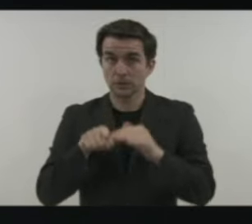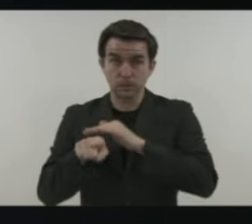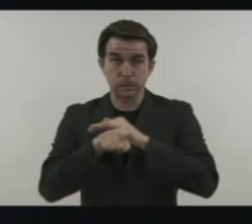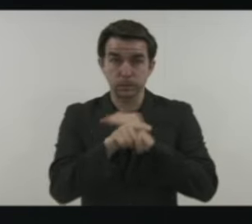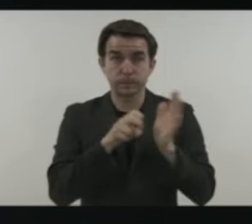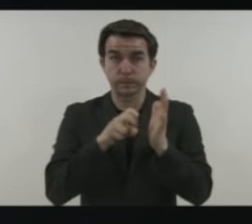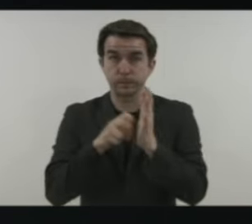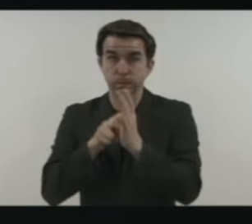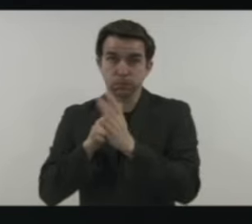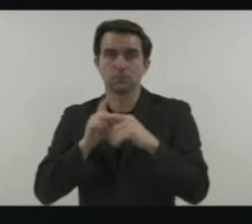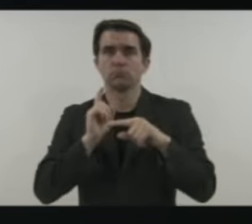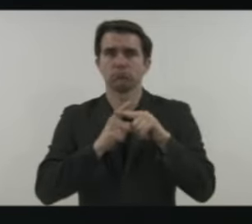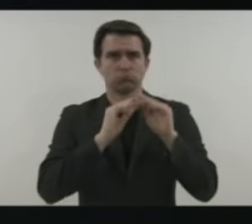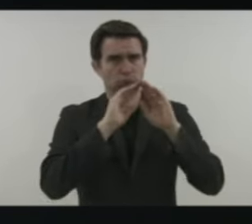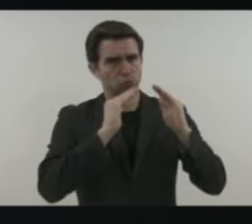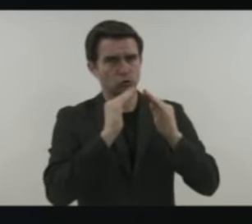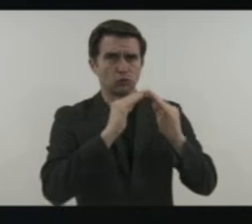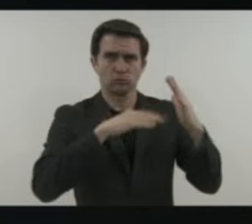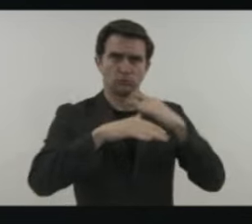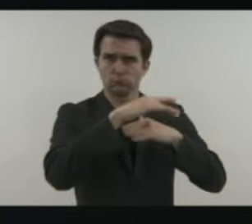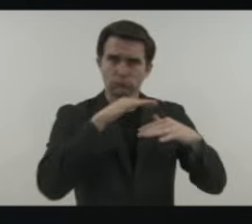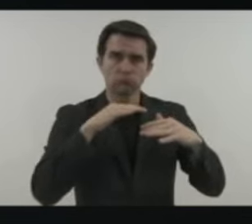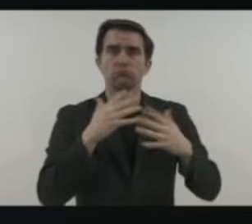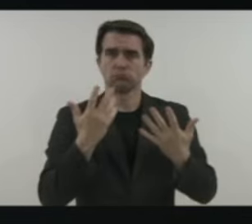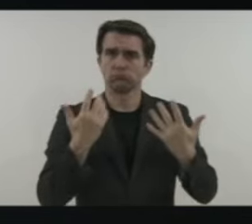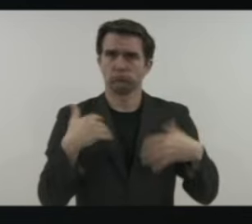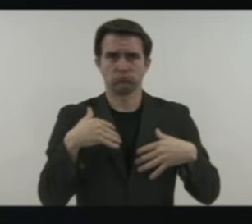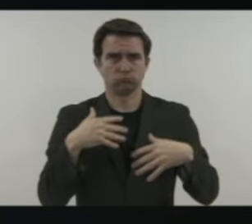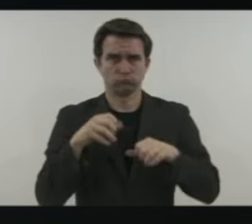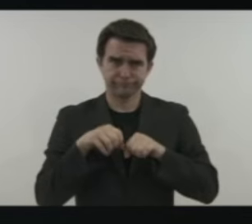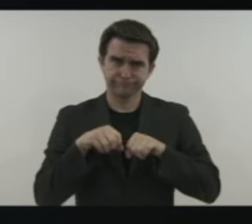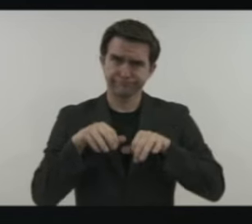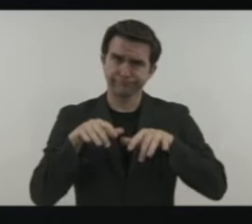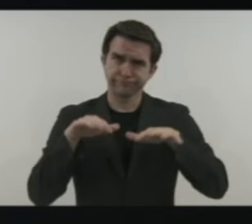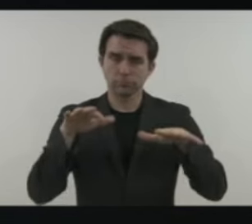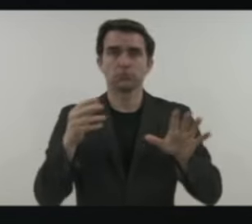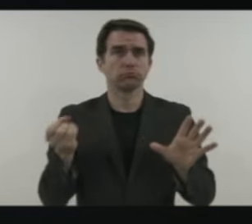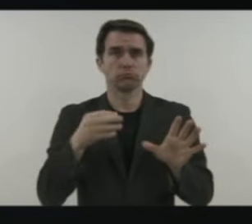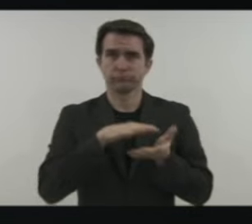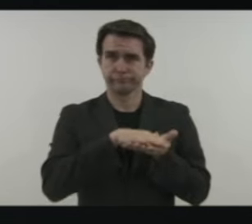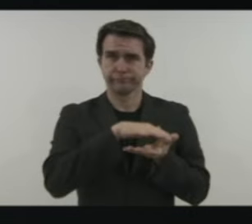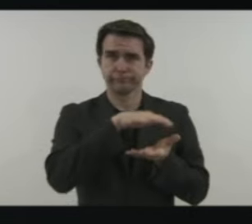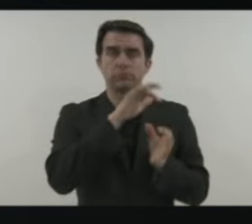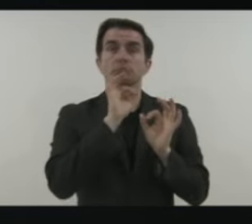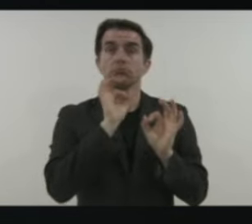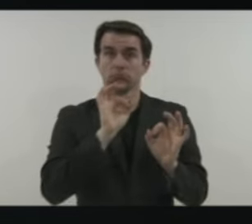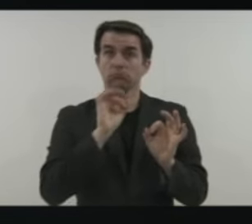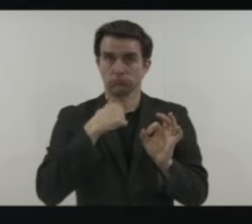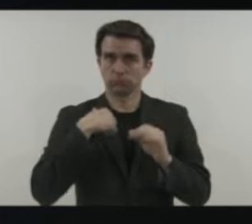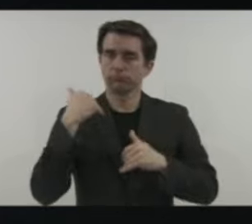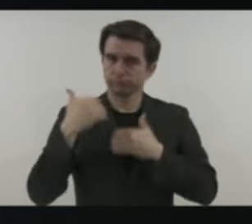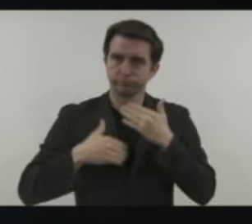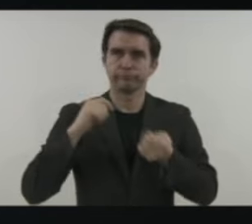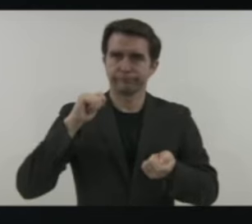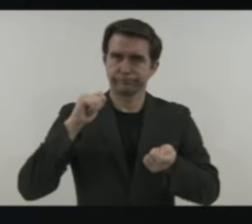see. How can we deliver a transition that our citizens can accept and our companies can afford? How can